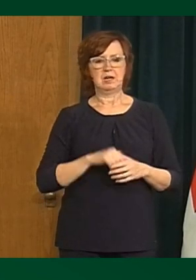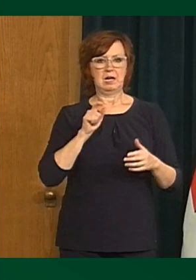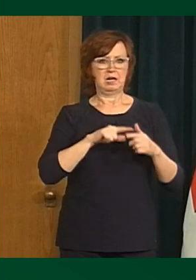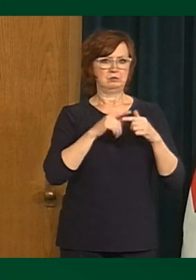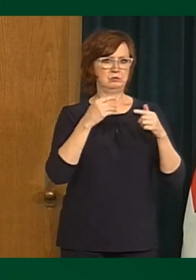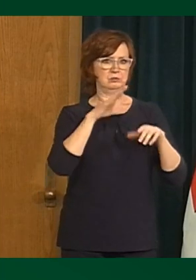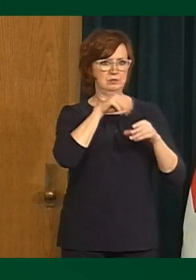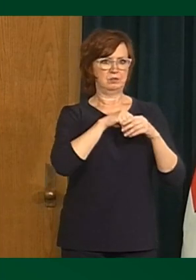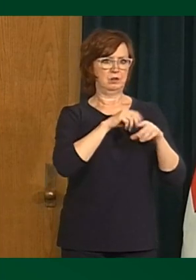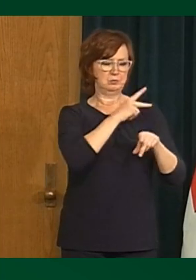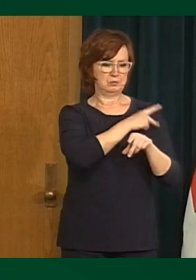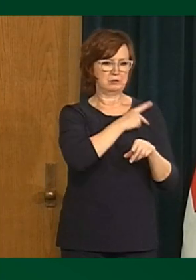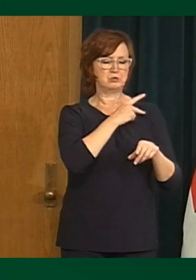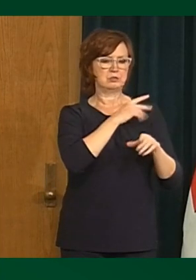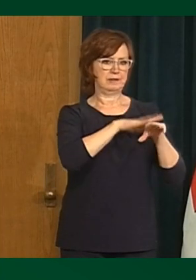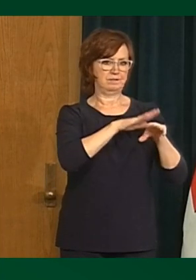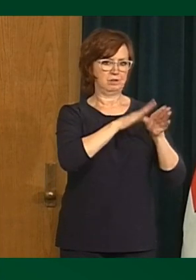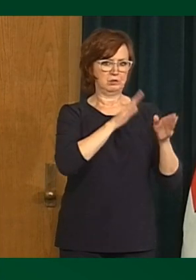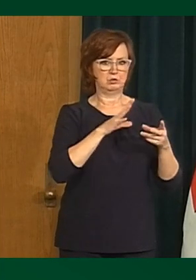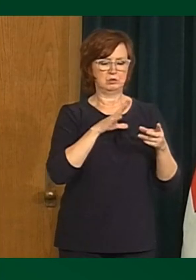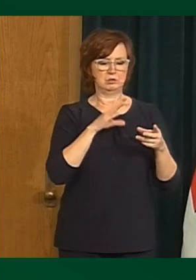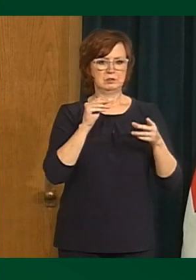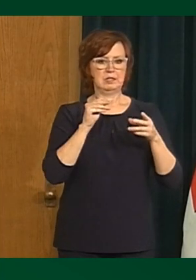work. Follow up, Adriana?